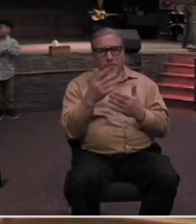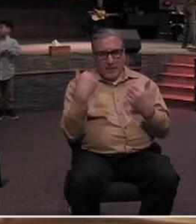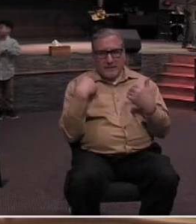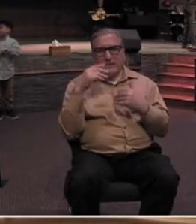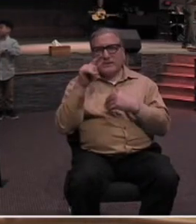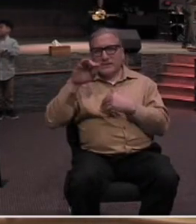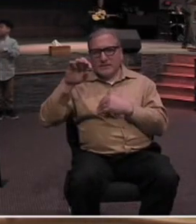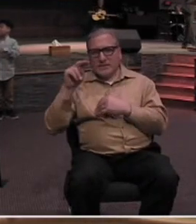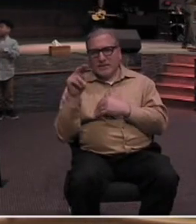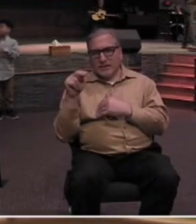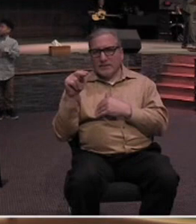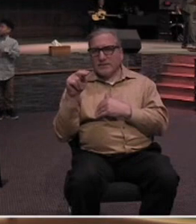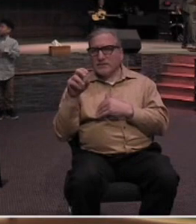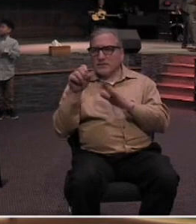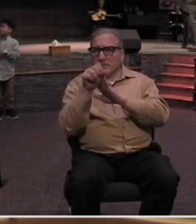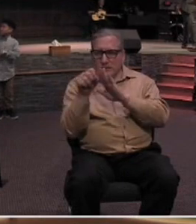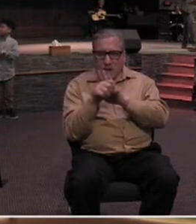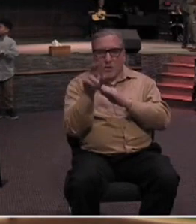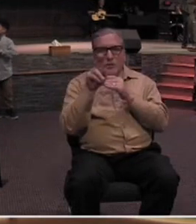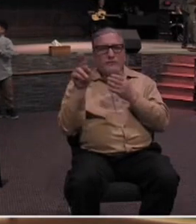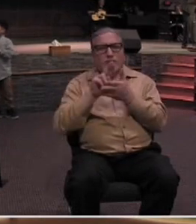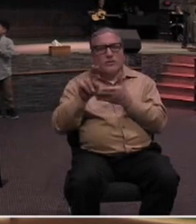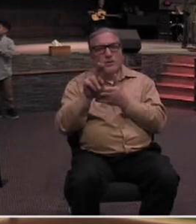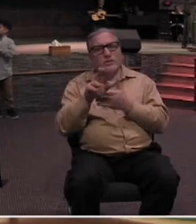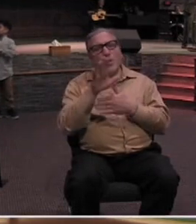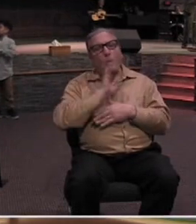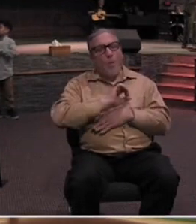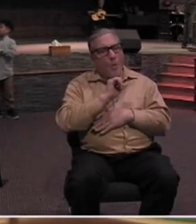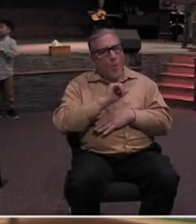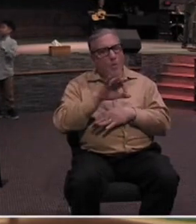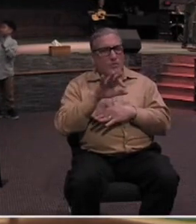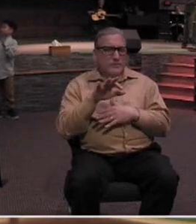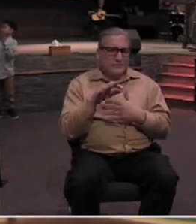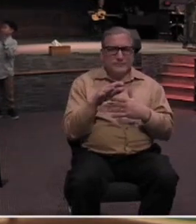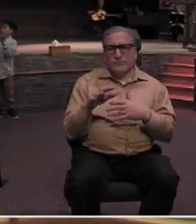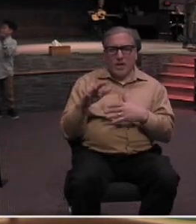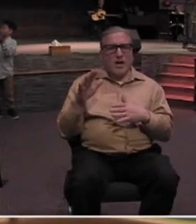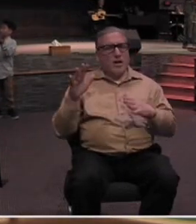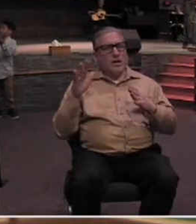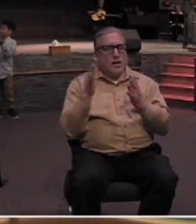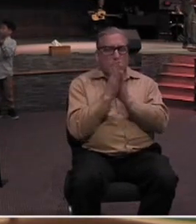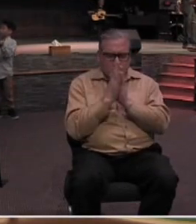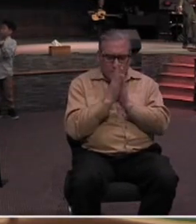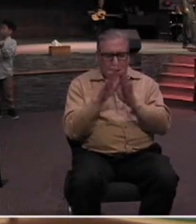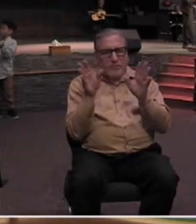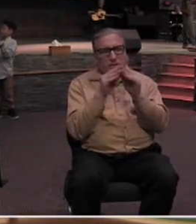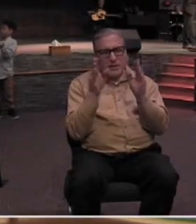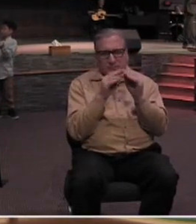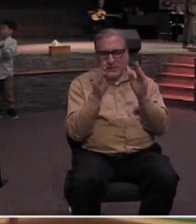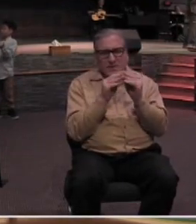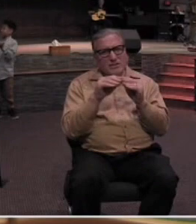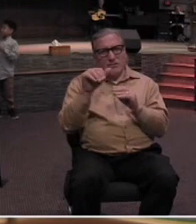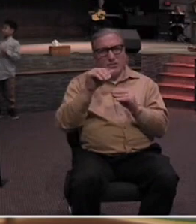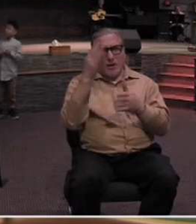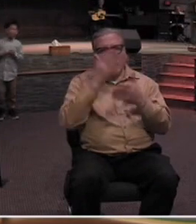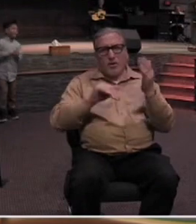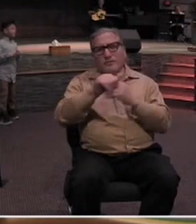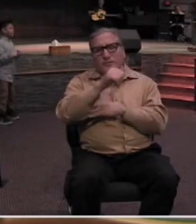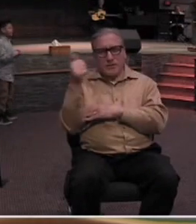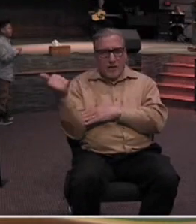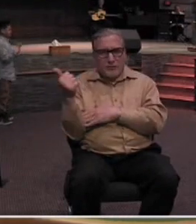University. But it was in an old-fashioned prayer meeting at my aunt's church. She was a part of another apostolic organization, the Cool